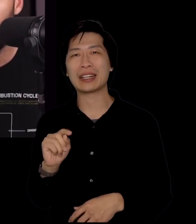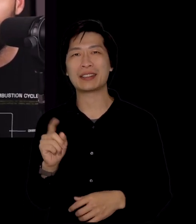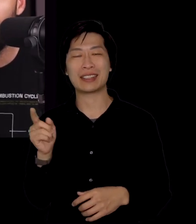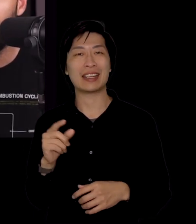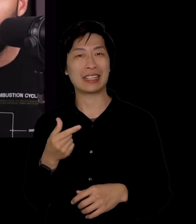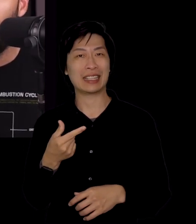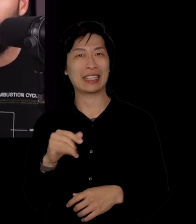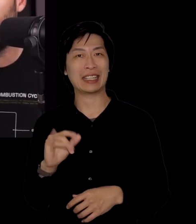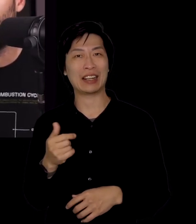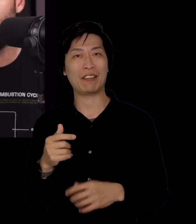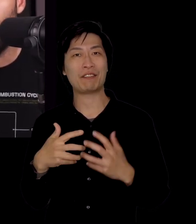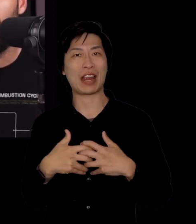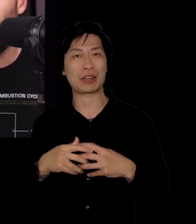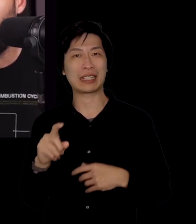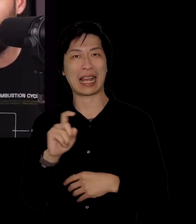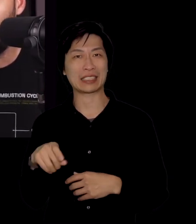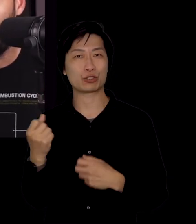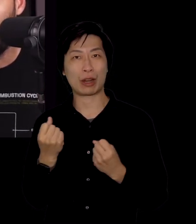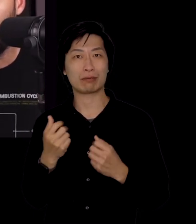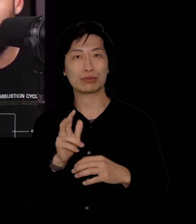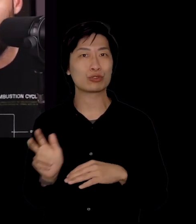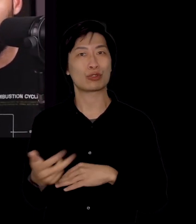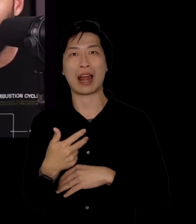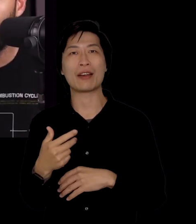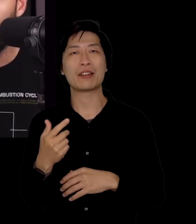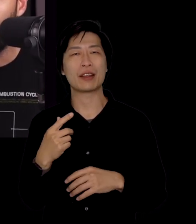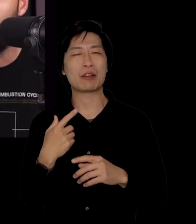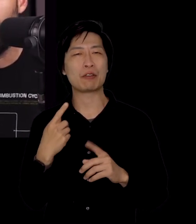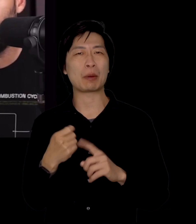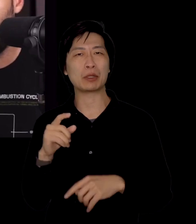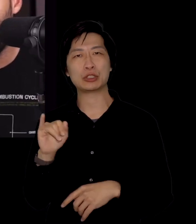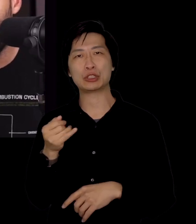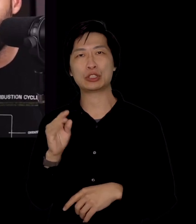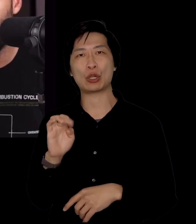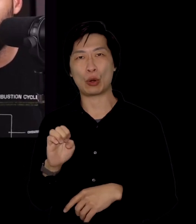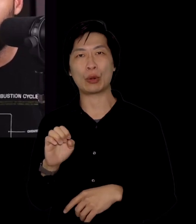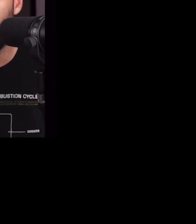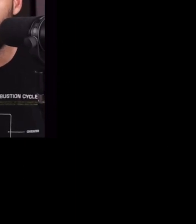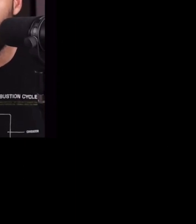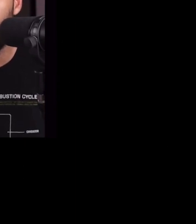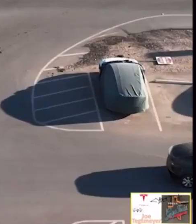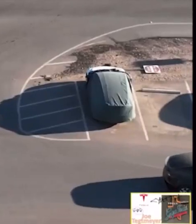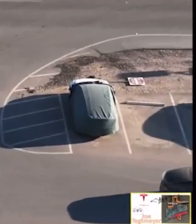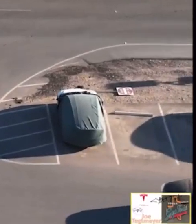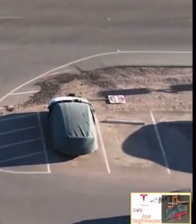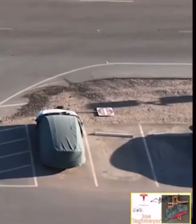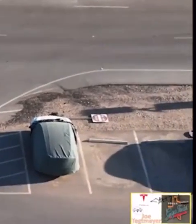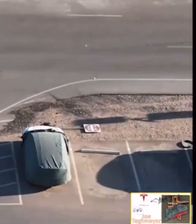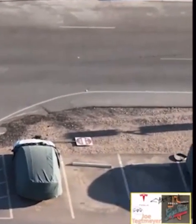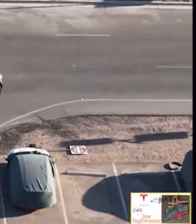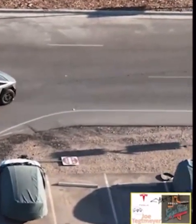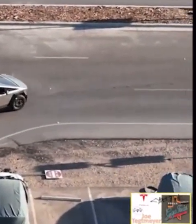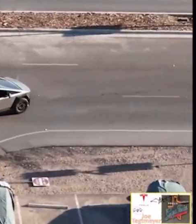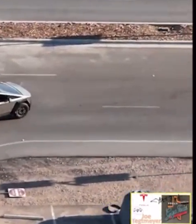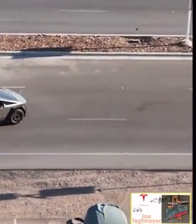Gigafactory, Texas, where the car's driving around. I'll show you a little bit of that footage from Joe Tegmeyer. Thank you, Joe, for putting this together.